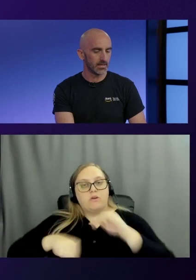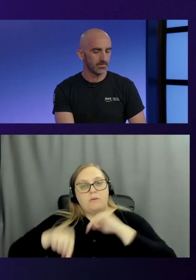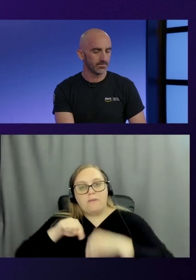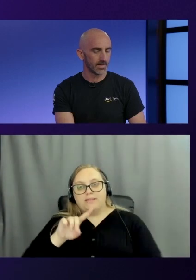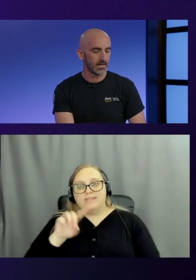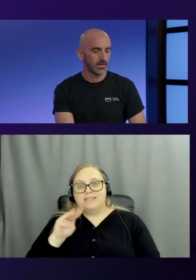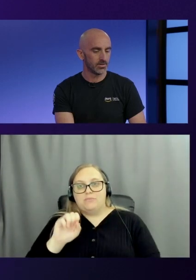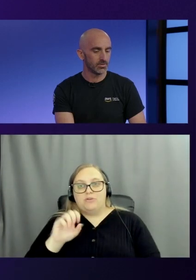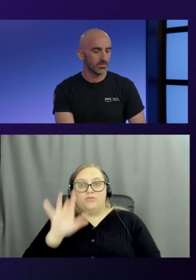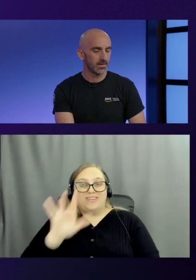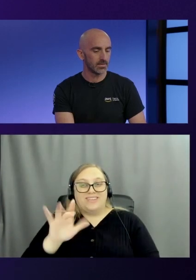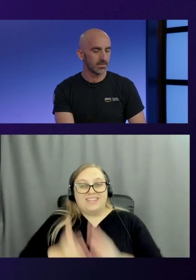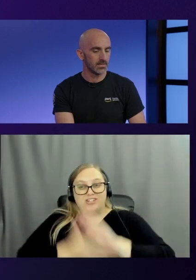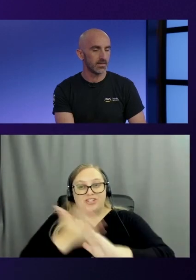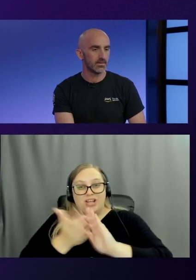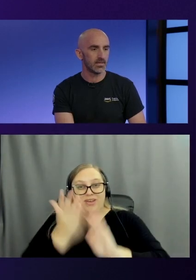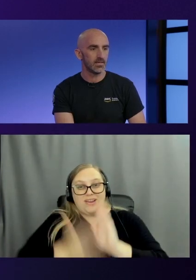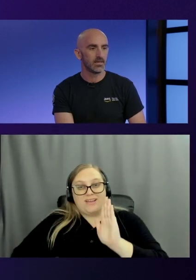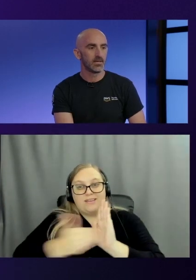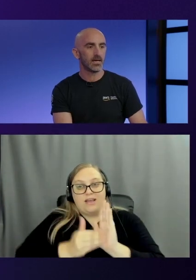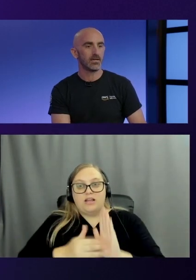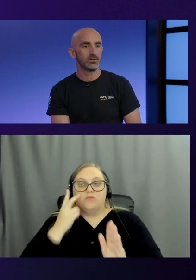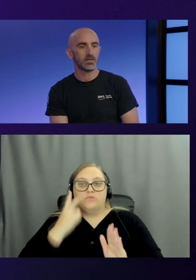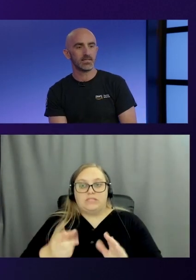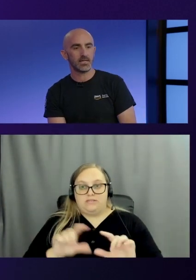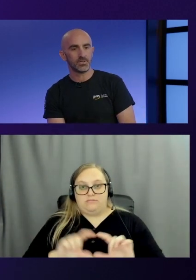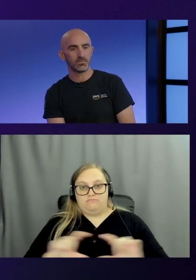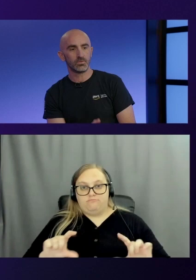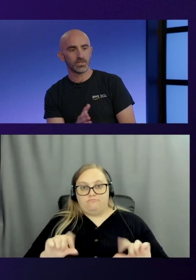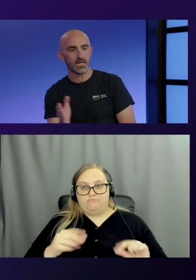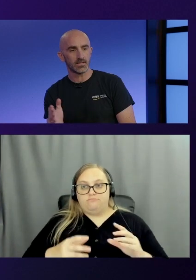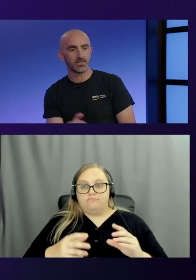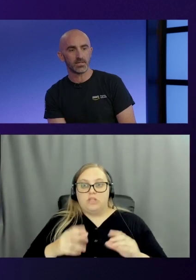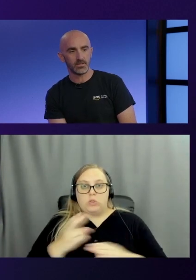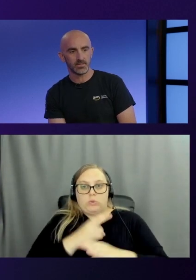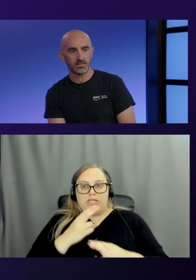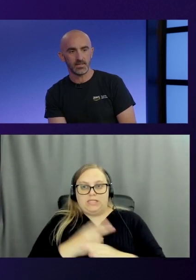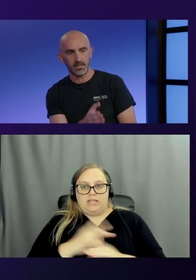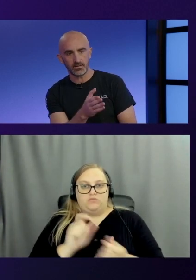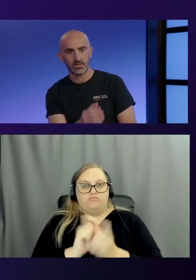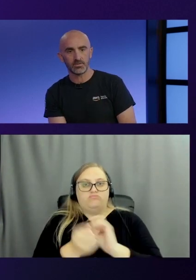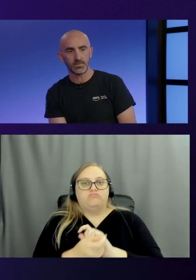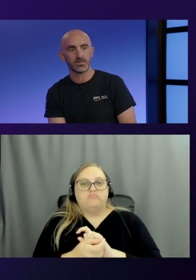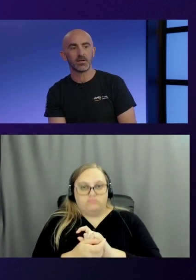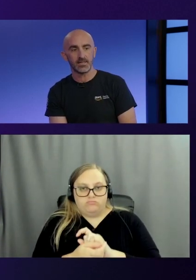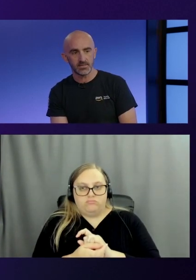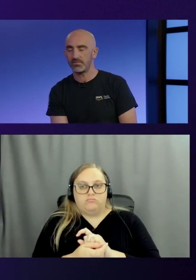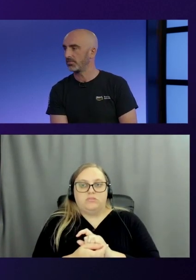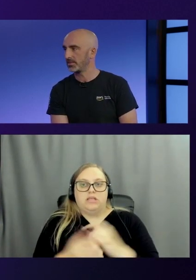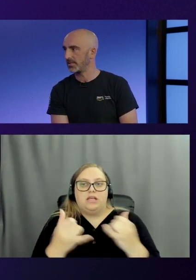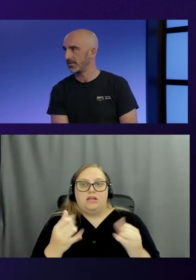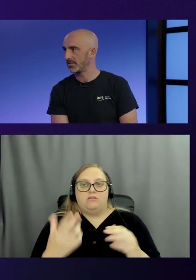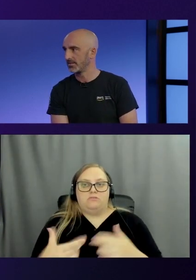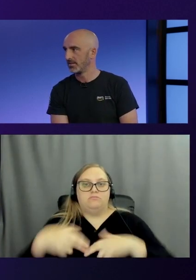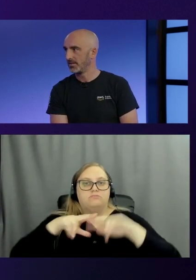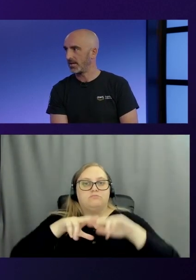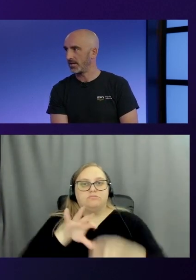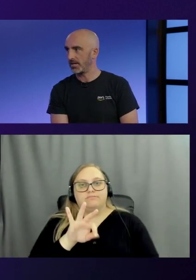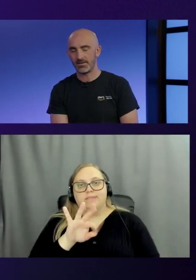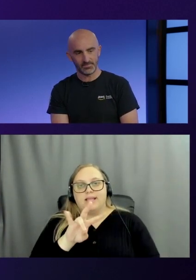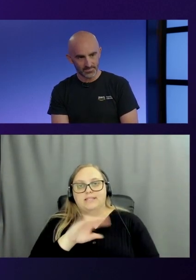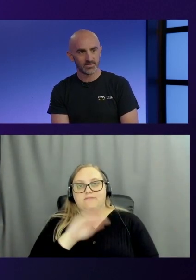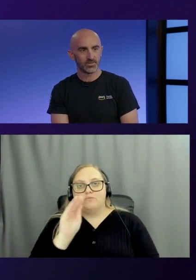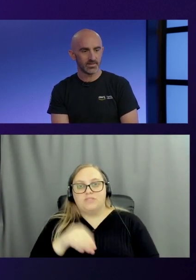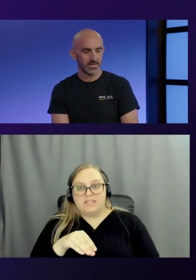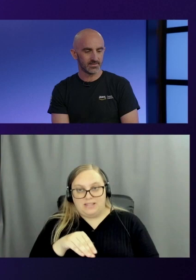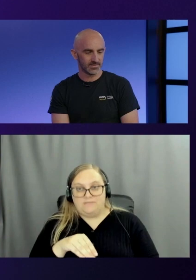Generate again, you should be able to see that the utilization will change. And you can see here it goes up to 97%. Yep, I just saw